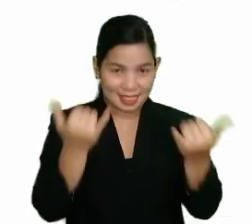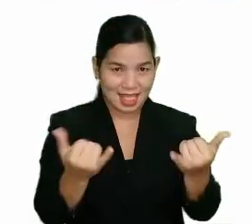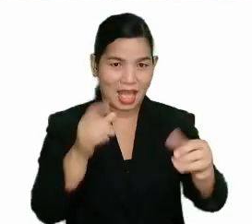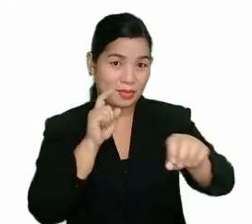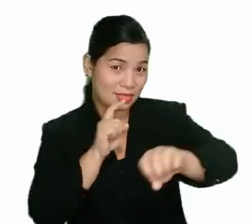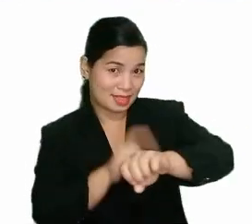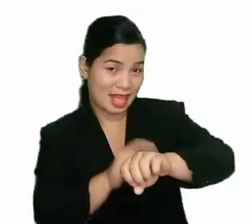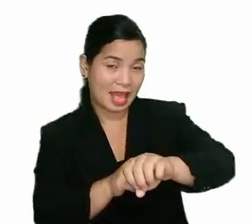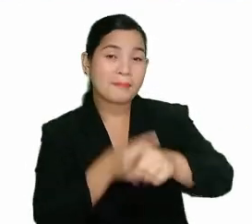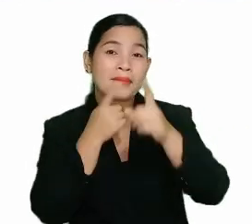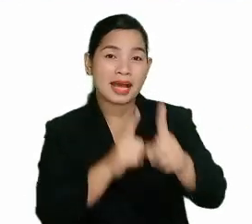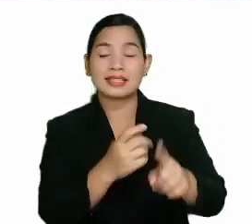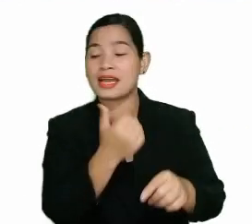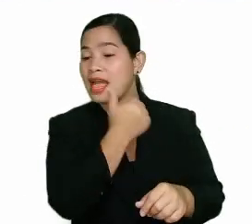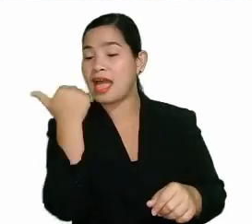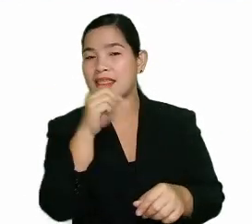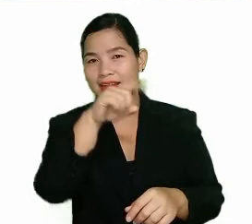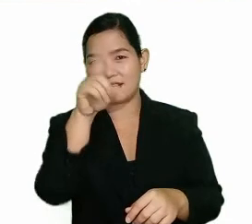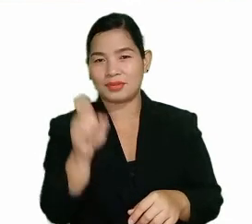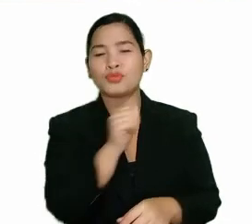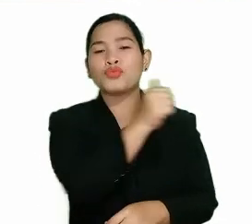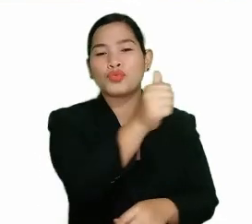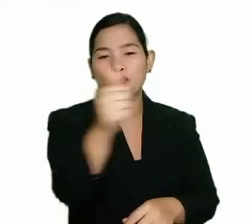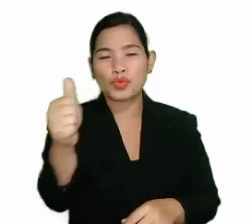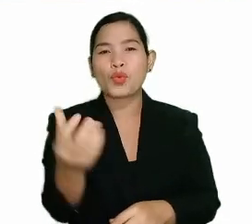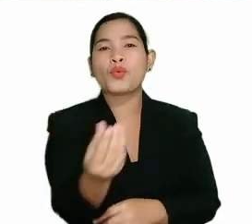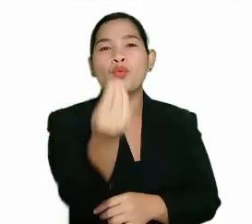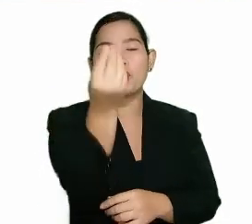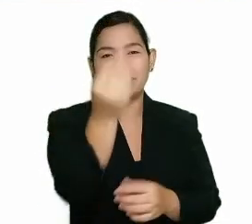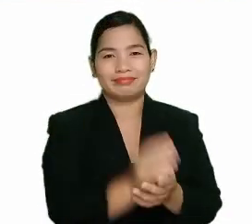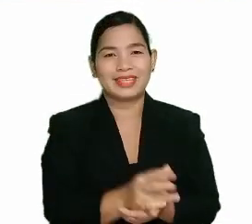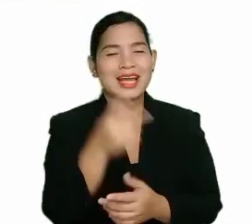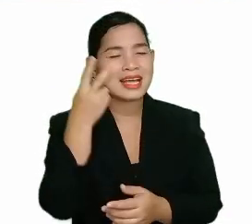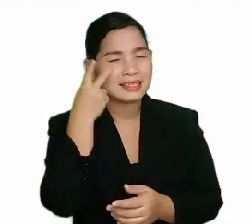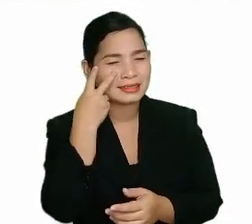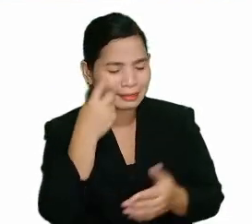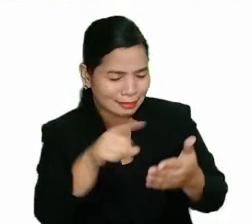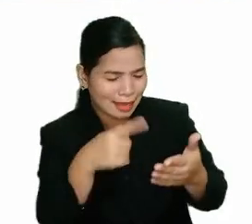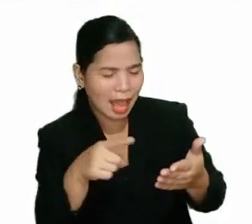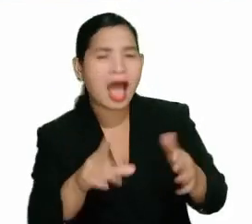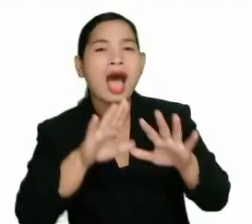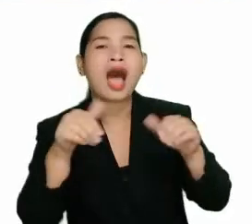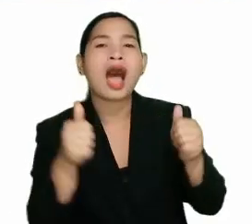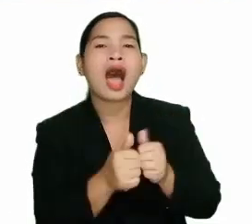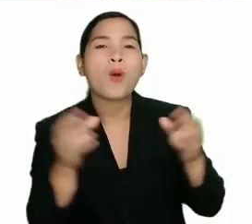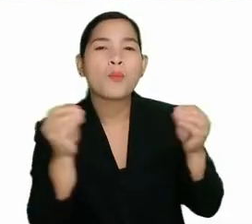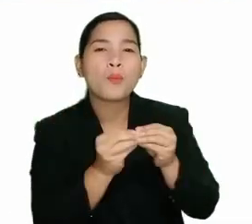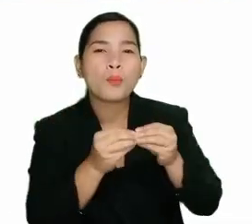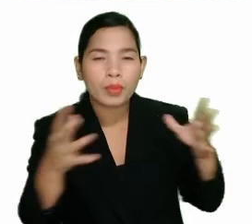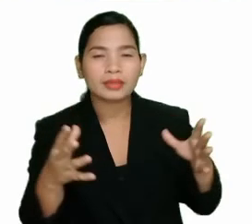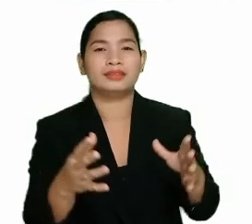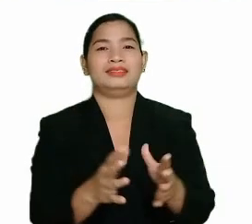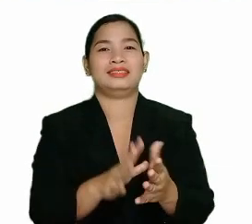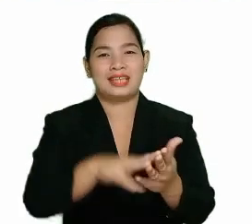to answer the remaining questions on your own and see how much you have learned since the first